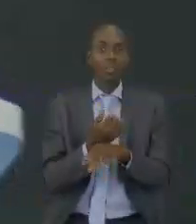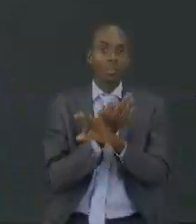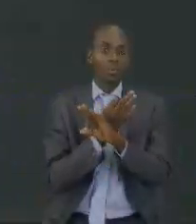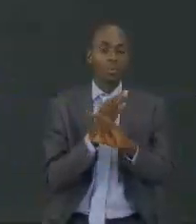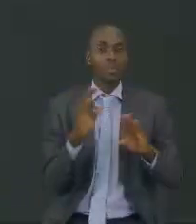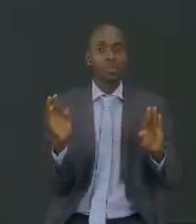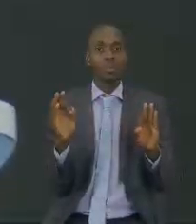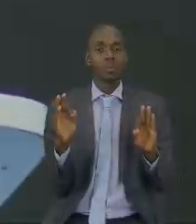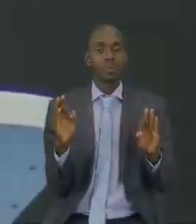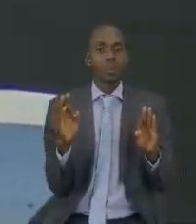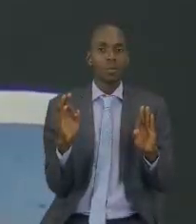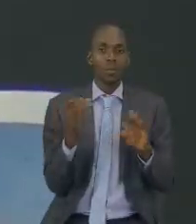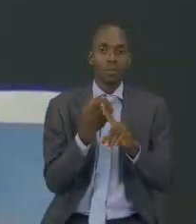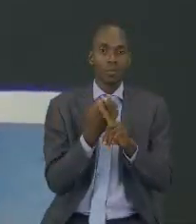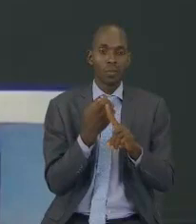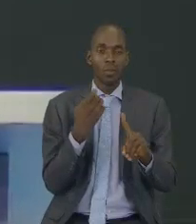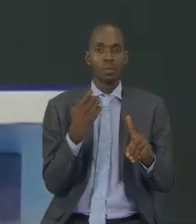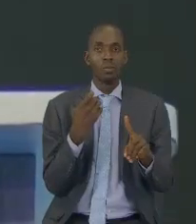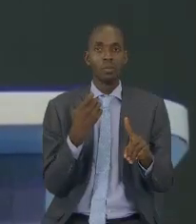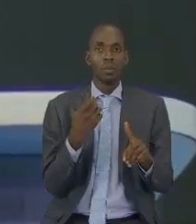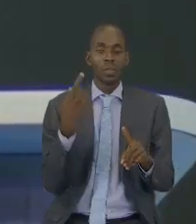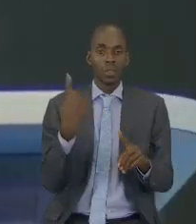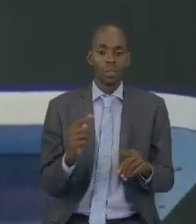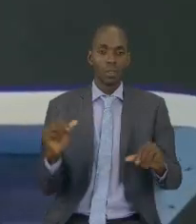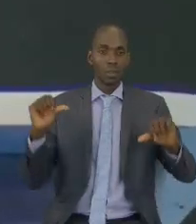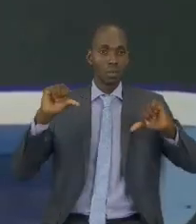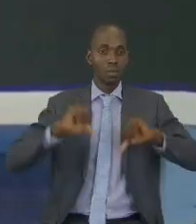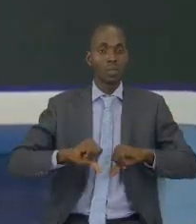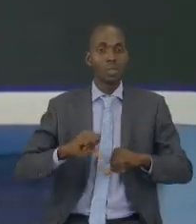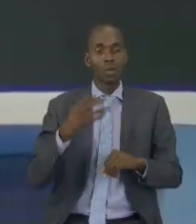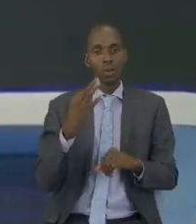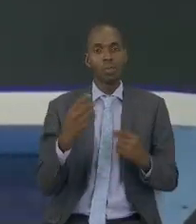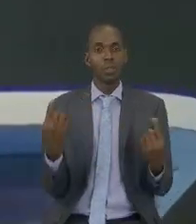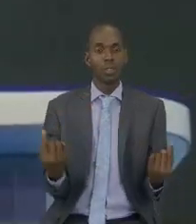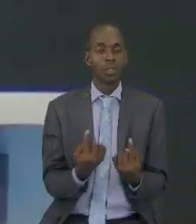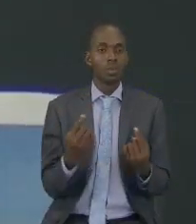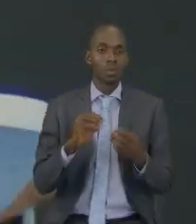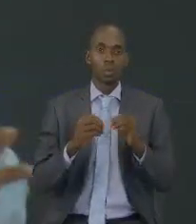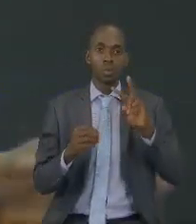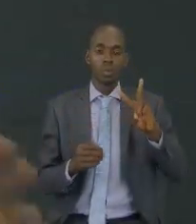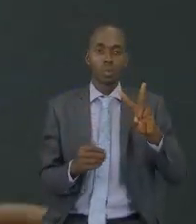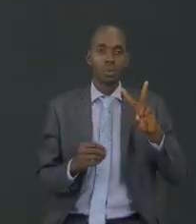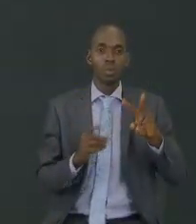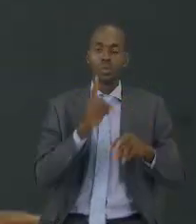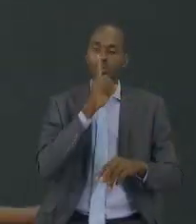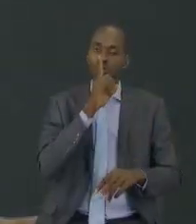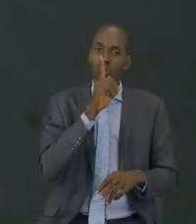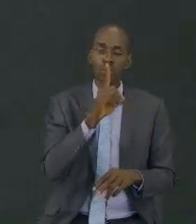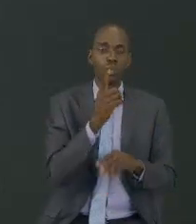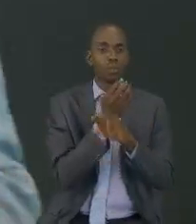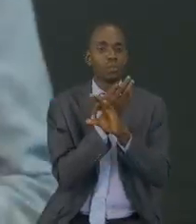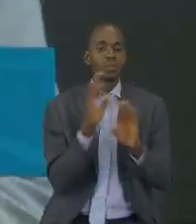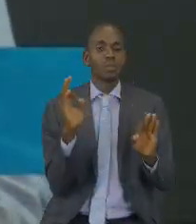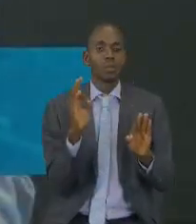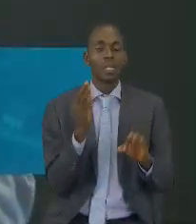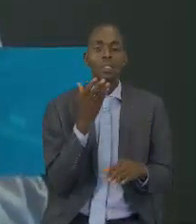freedom from the condemnation of sin. Number two, sure freedom. There